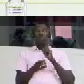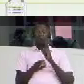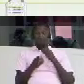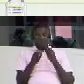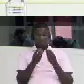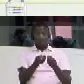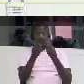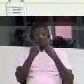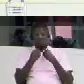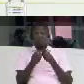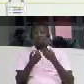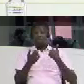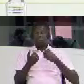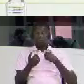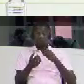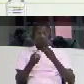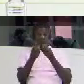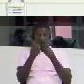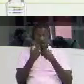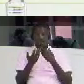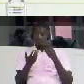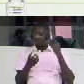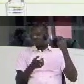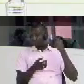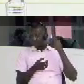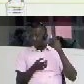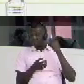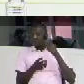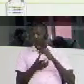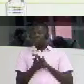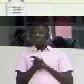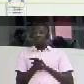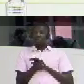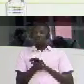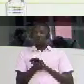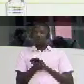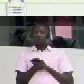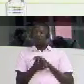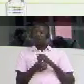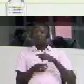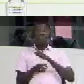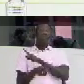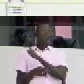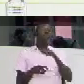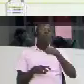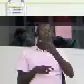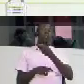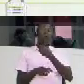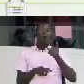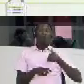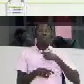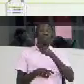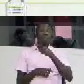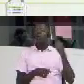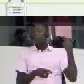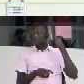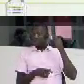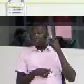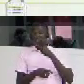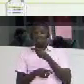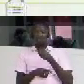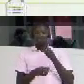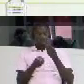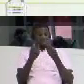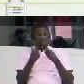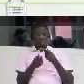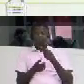dégga. But by the information that I got to hear ñoo xam ne ñoom dégg nañ ko. from those that heard it, ñu ne ma